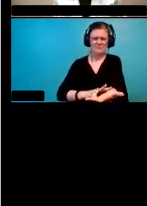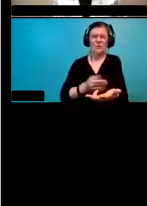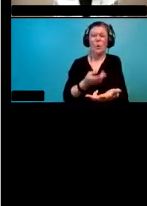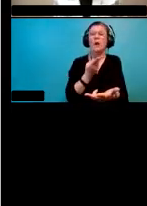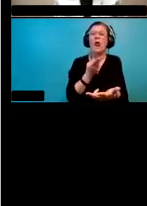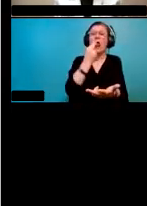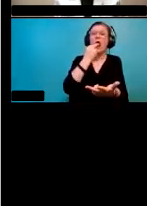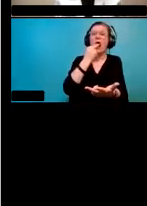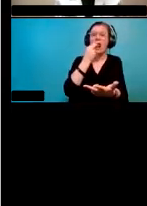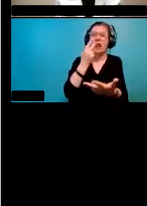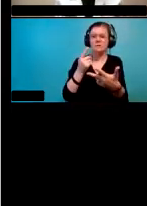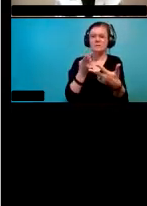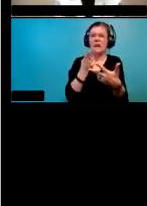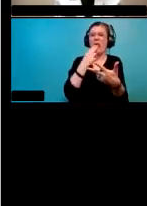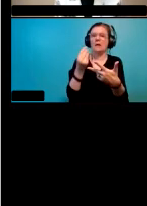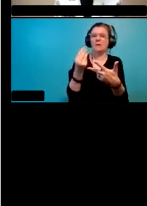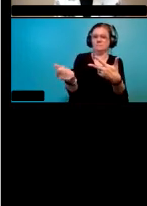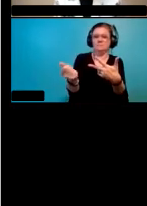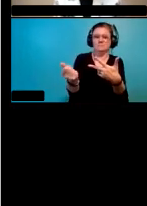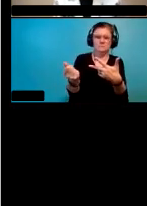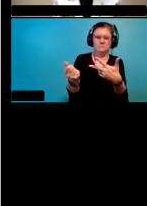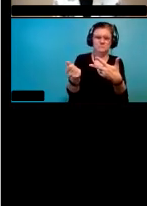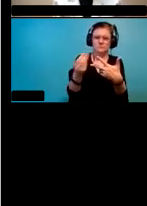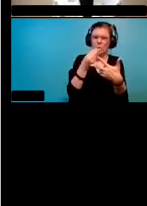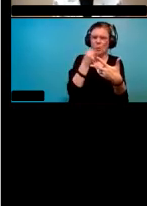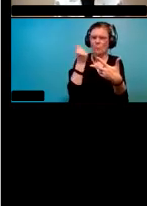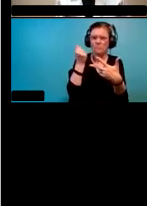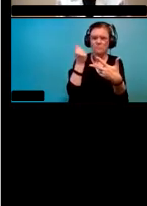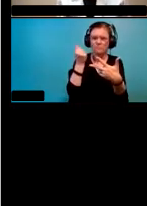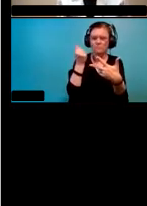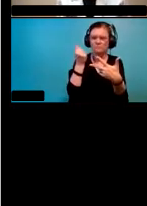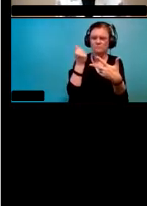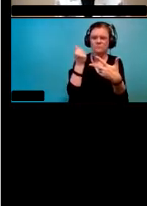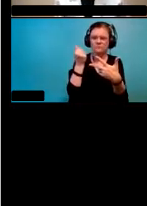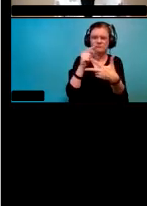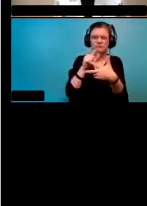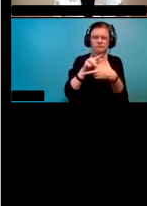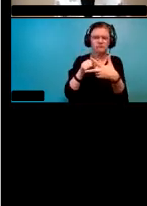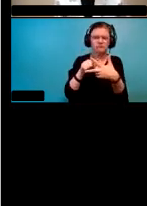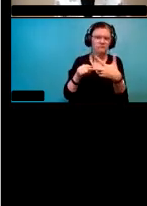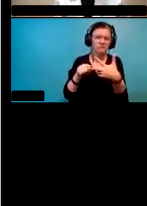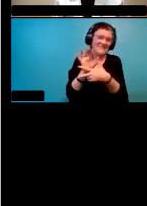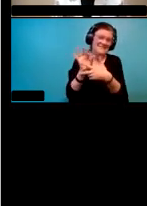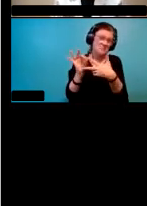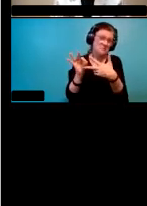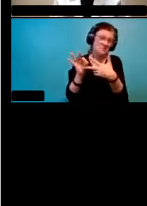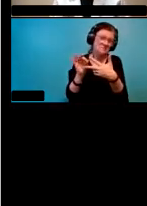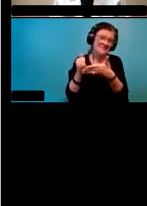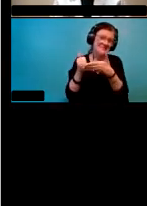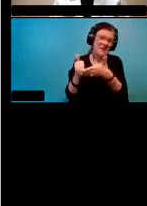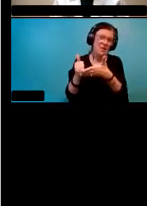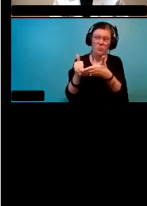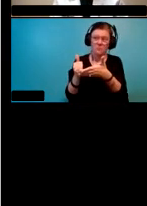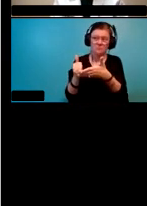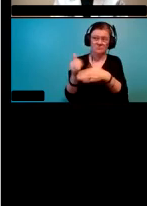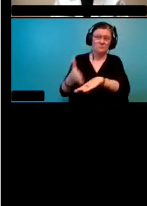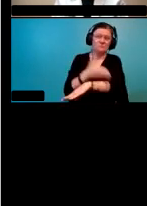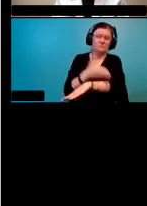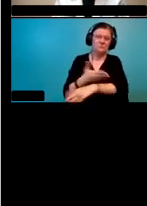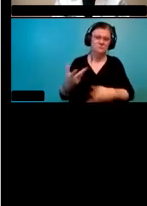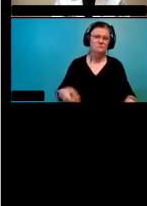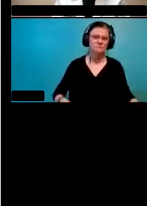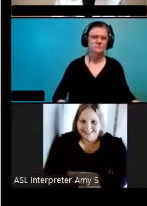your tongue that are quick acting forms of medication to help you move better quick.